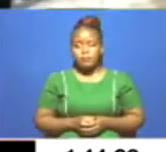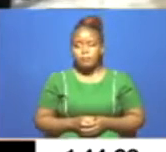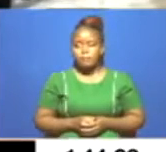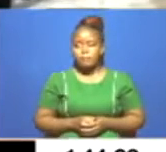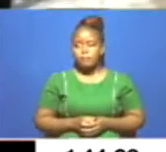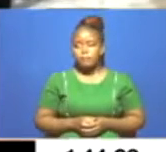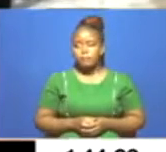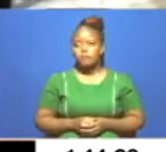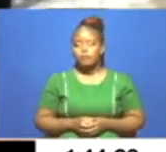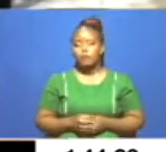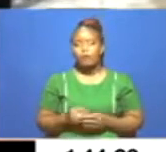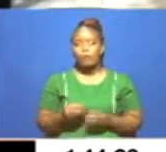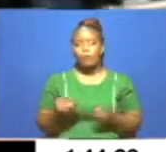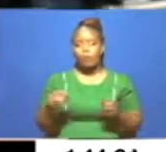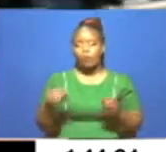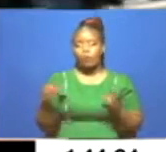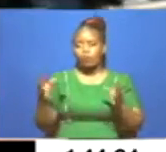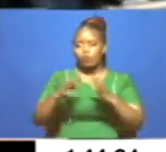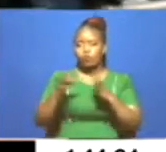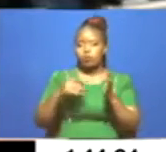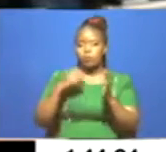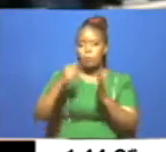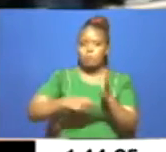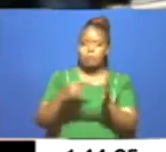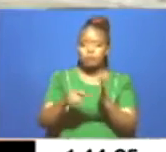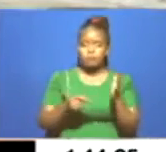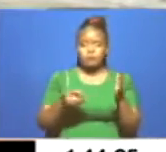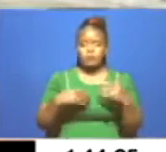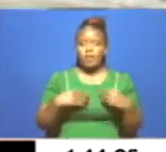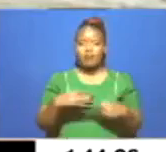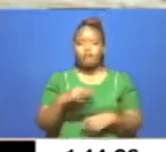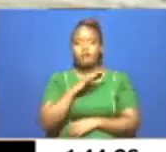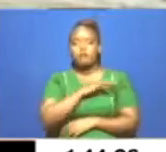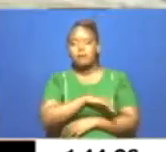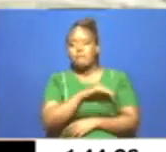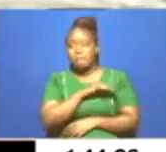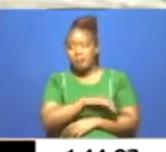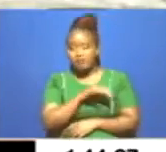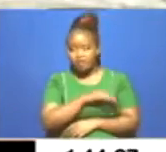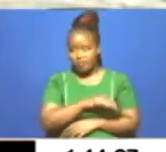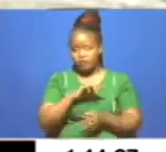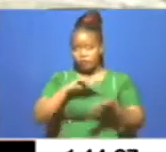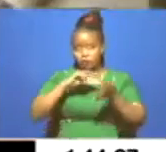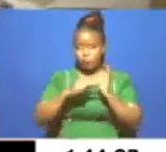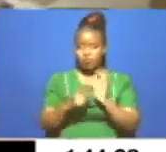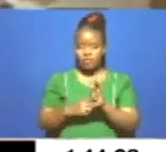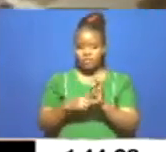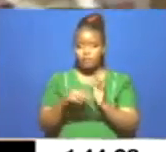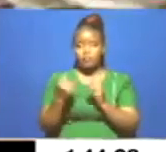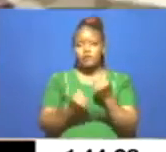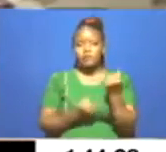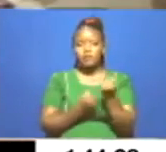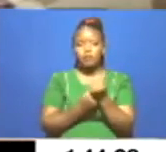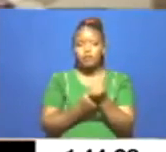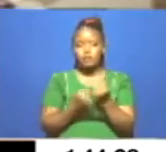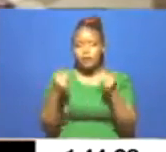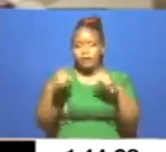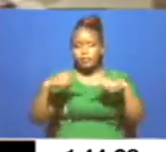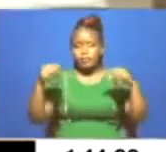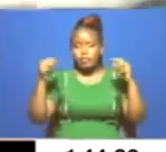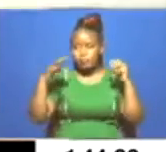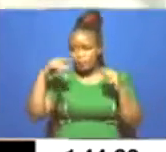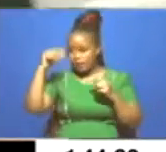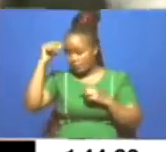Krystalline Salt manufacturer has benefited in the project funded by the government of Japan to reduce greenhouse gas